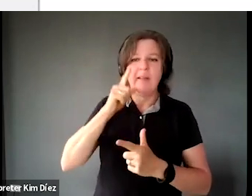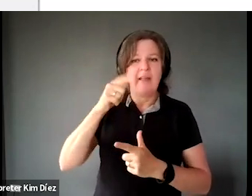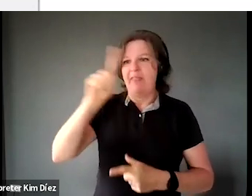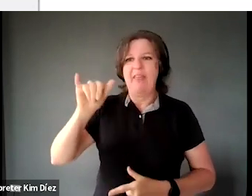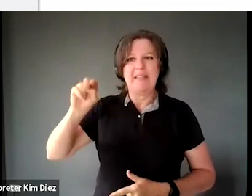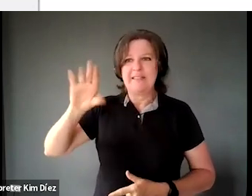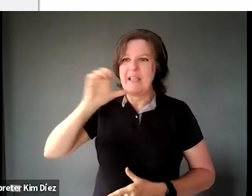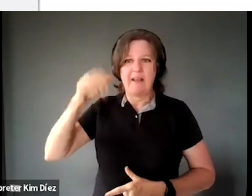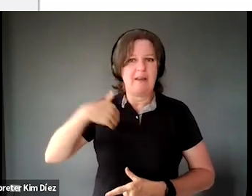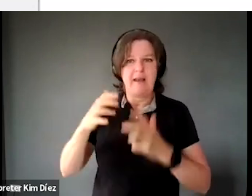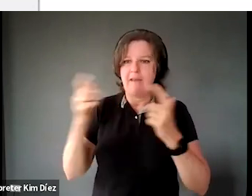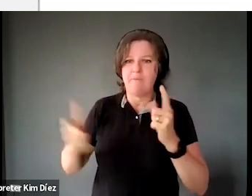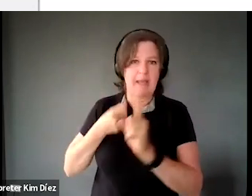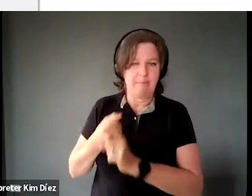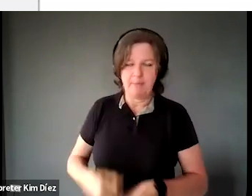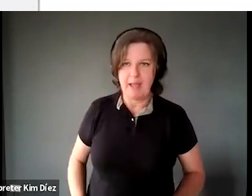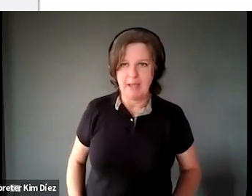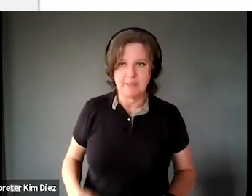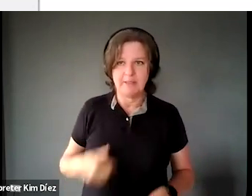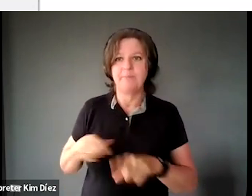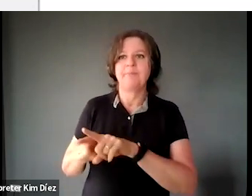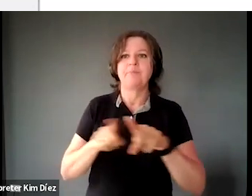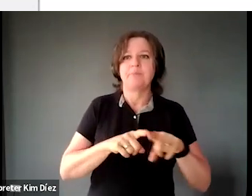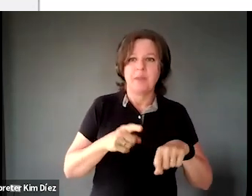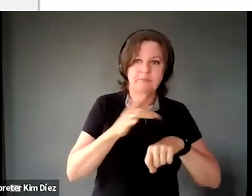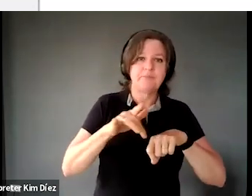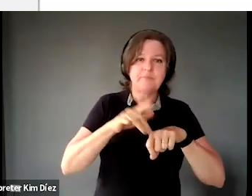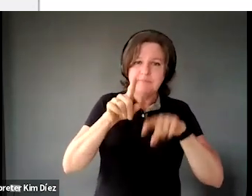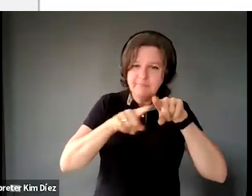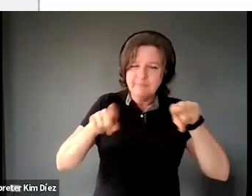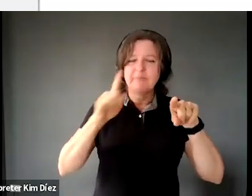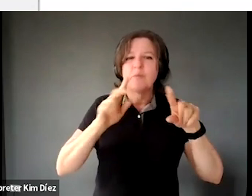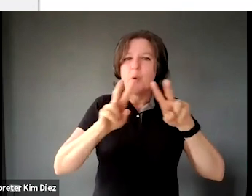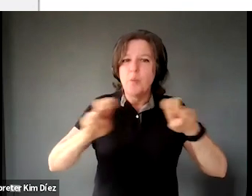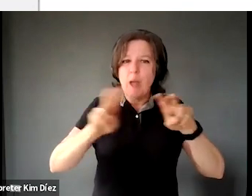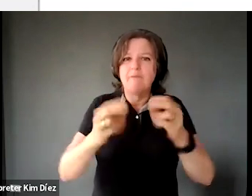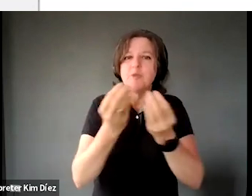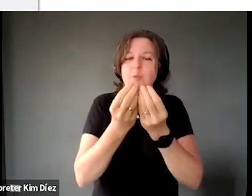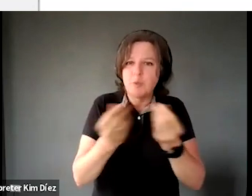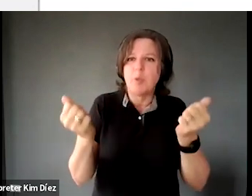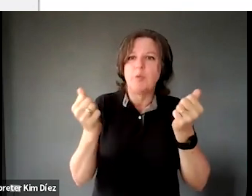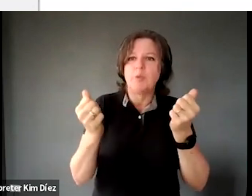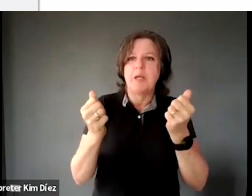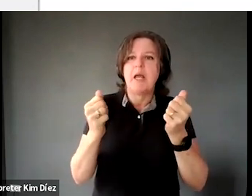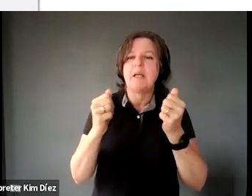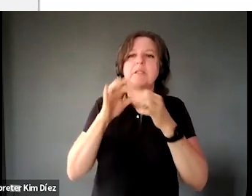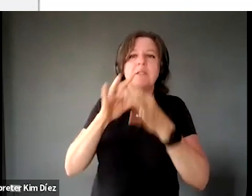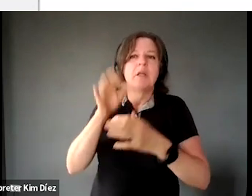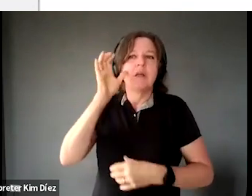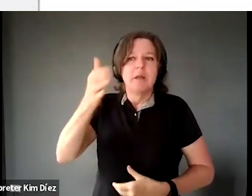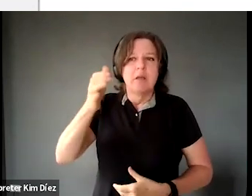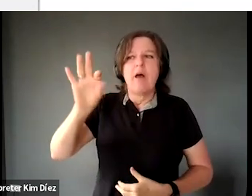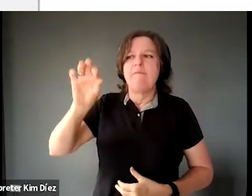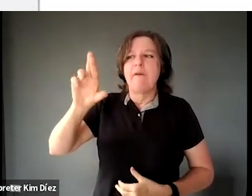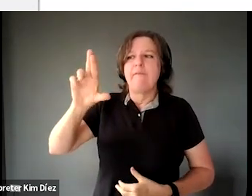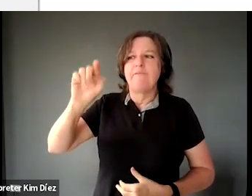that amendment is not going to do much for us, different from if there was low availability. So there is a